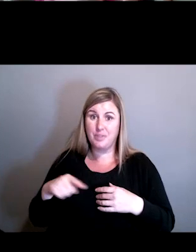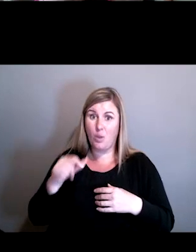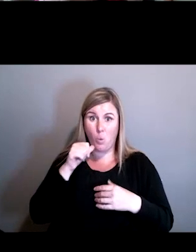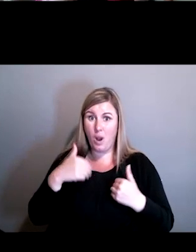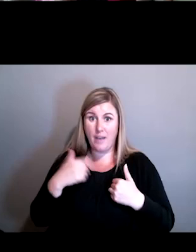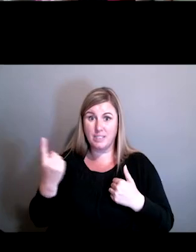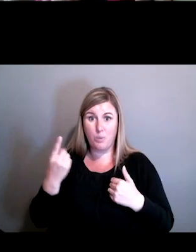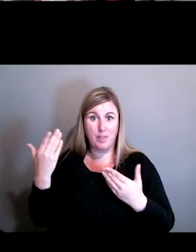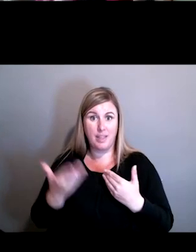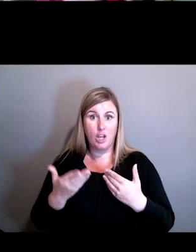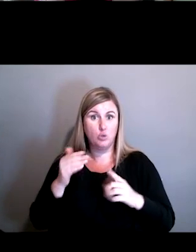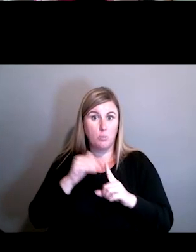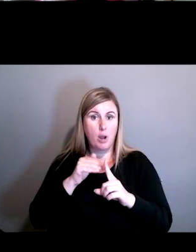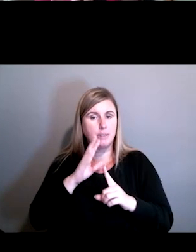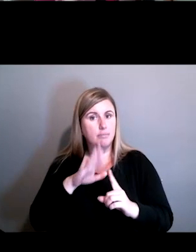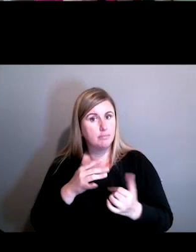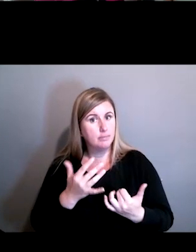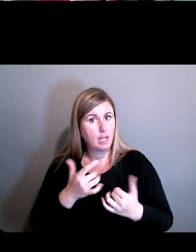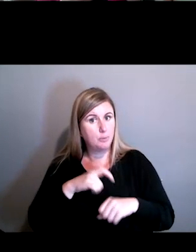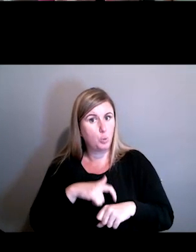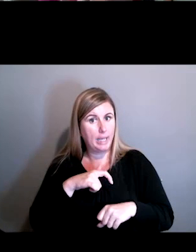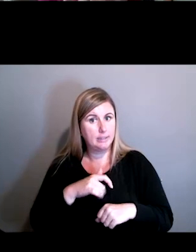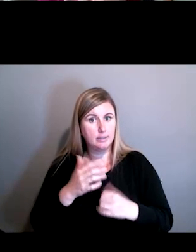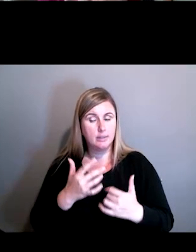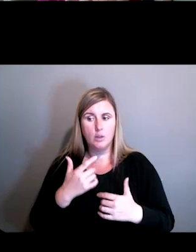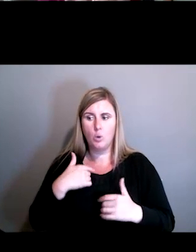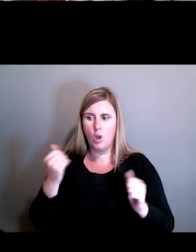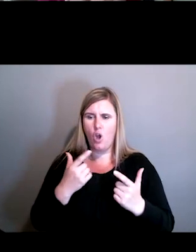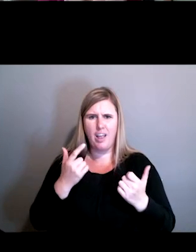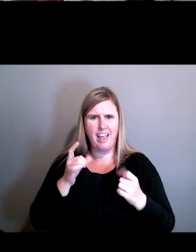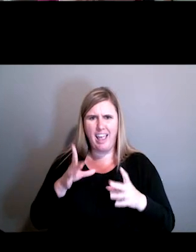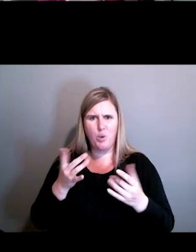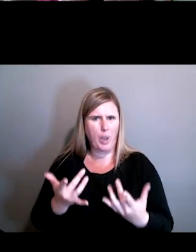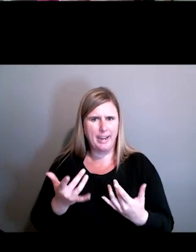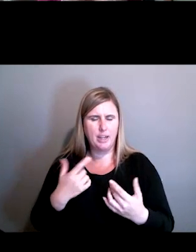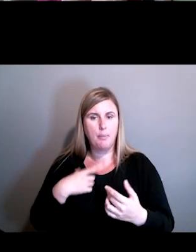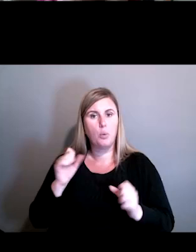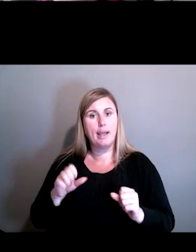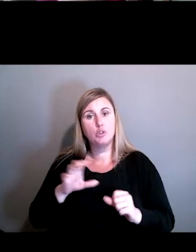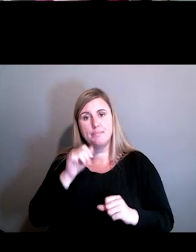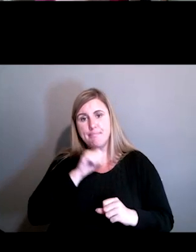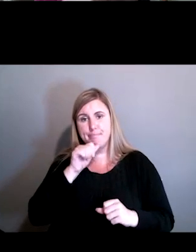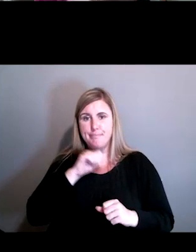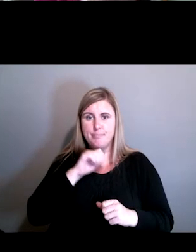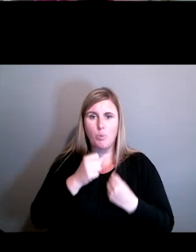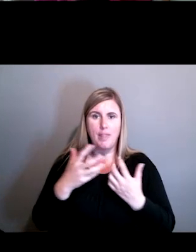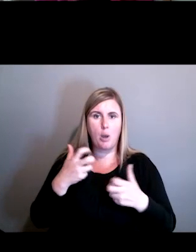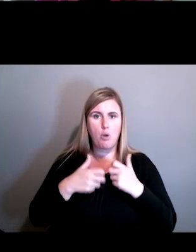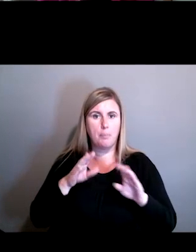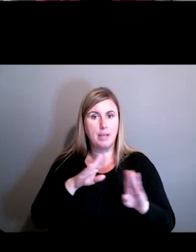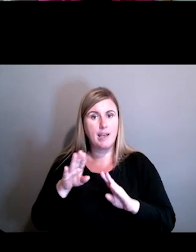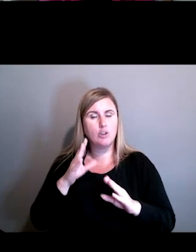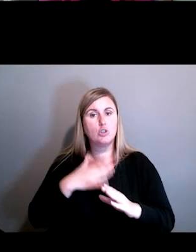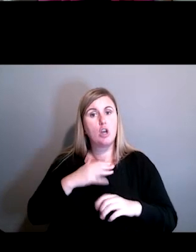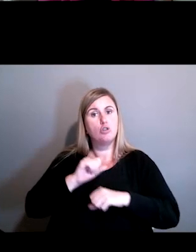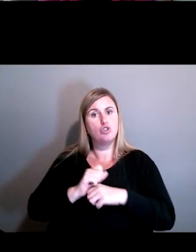wait. We all hate waiting in those lines, but we can do that independently without problem behavior. So it's our jobs to make sure that our students can do that in